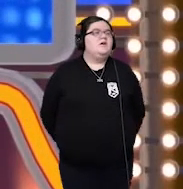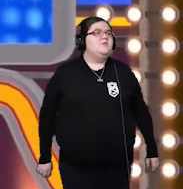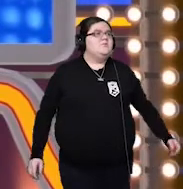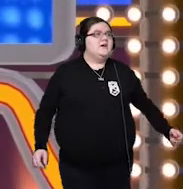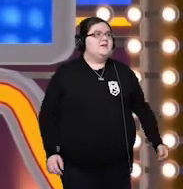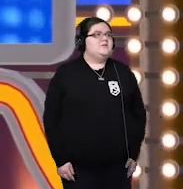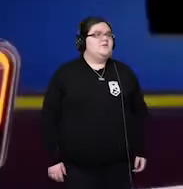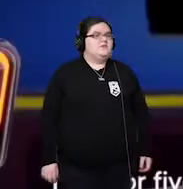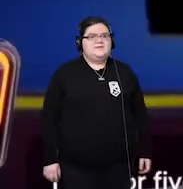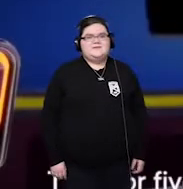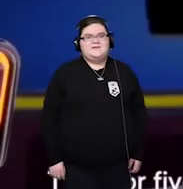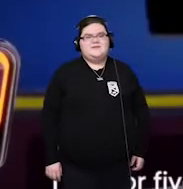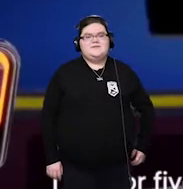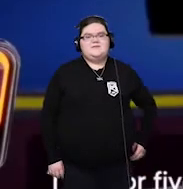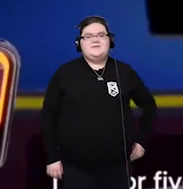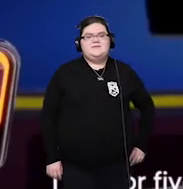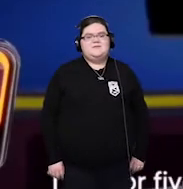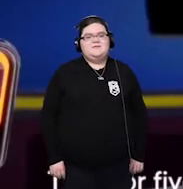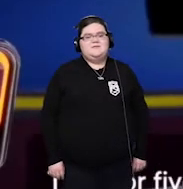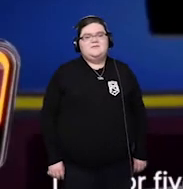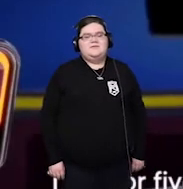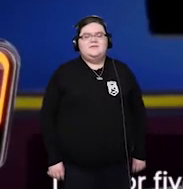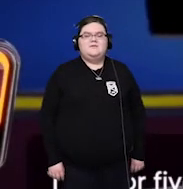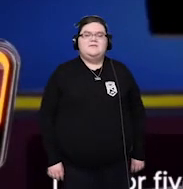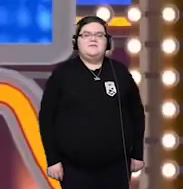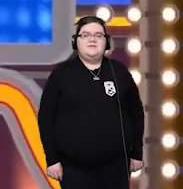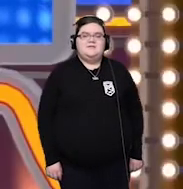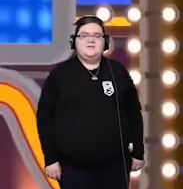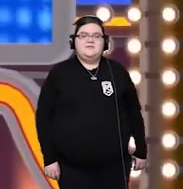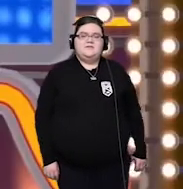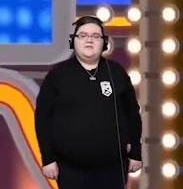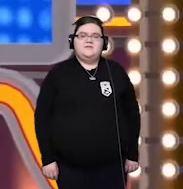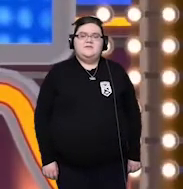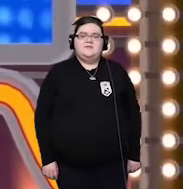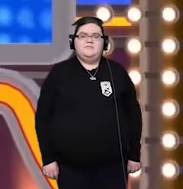errands. Oh my god. That's...